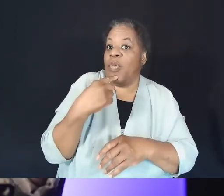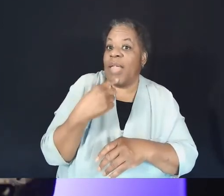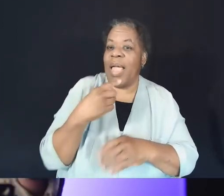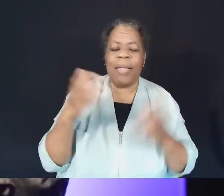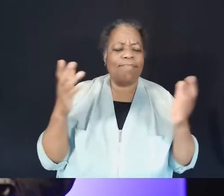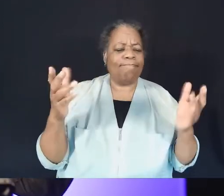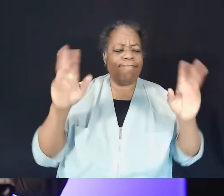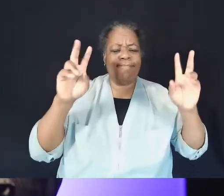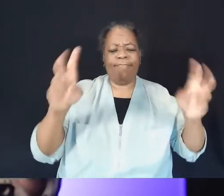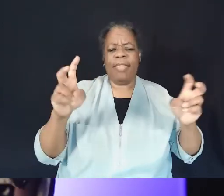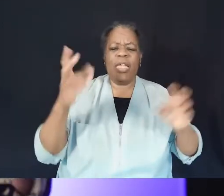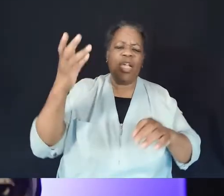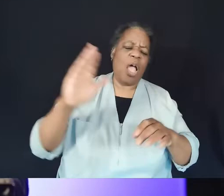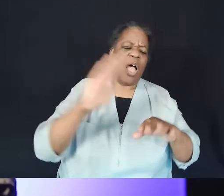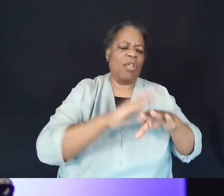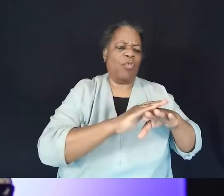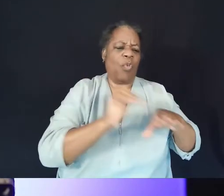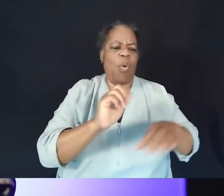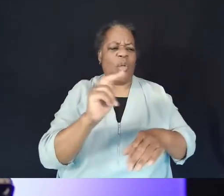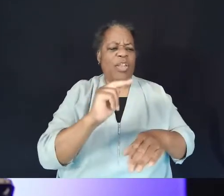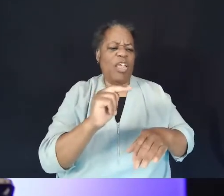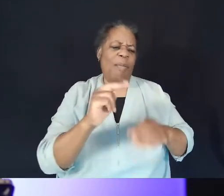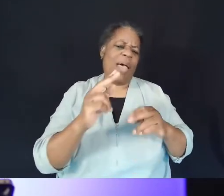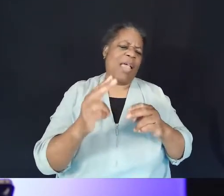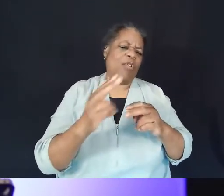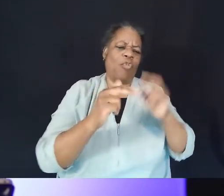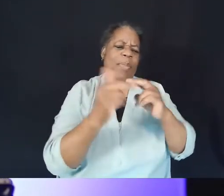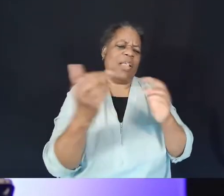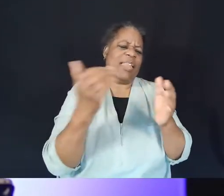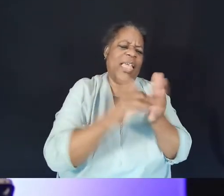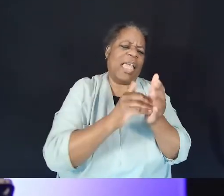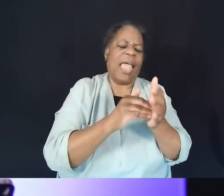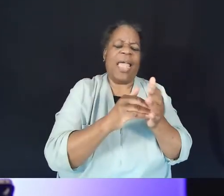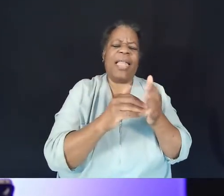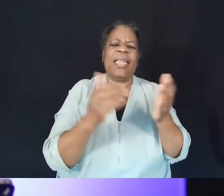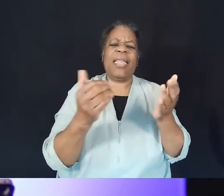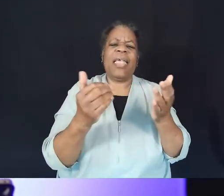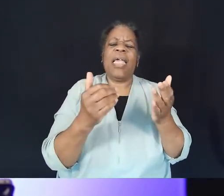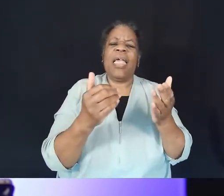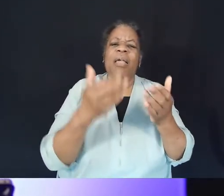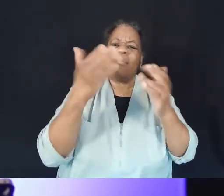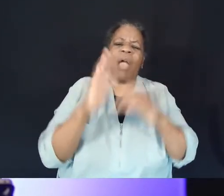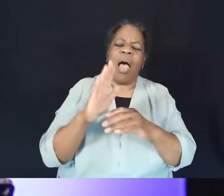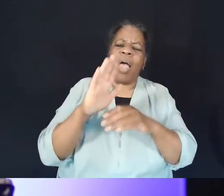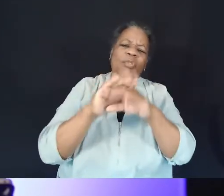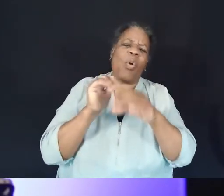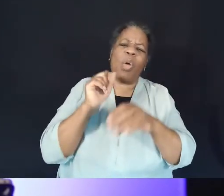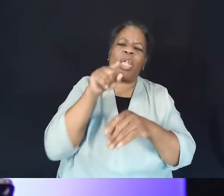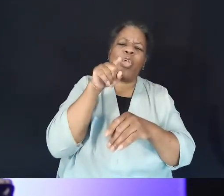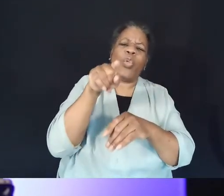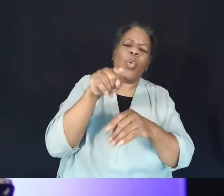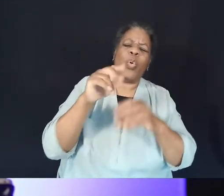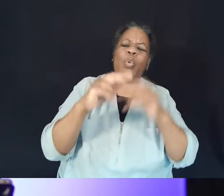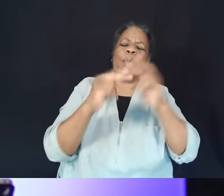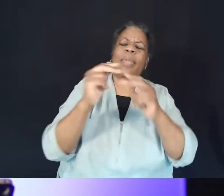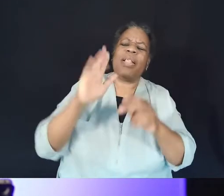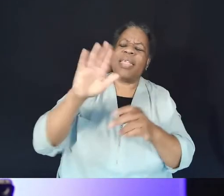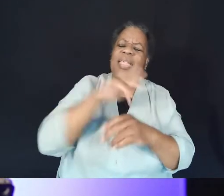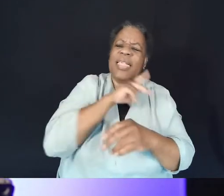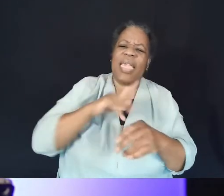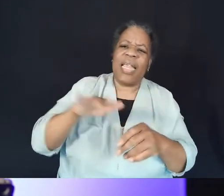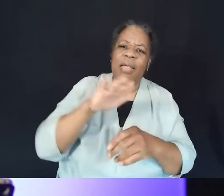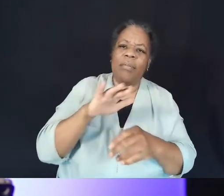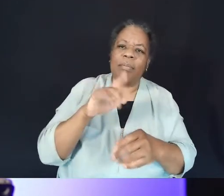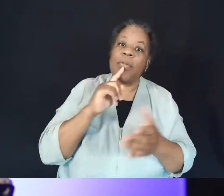has called Nehemiah to rebuild Jerusalem, God is calling you to build his kingdom. And that's all true. And I actually like